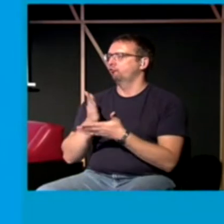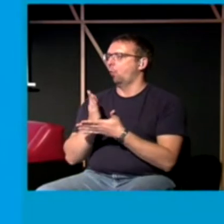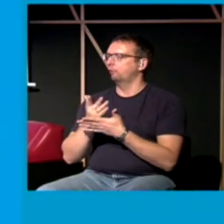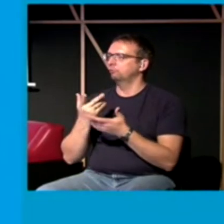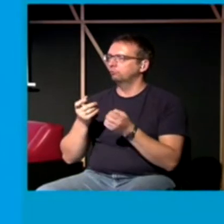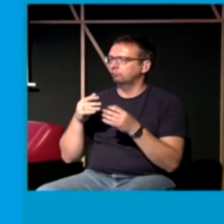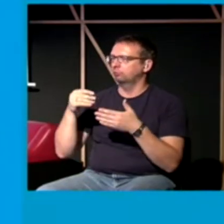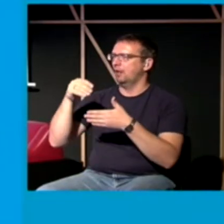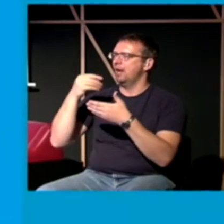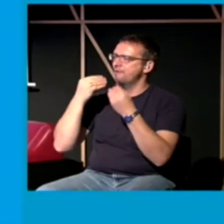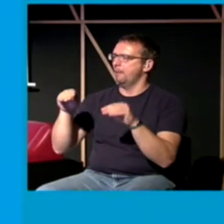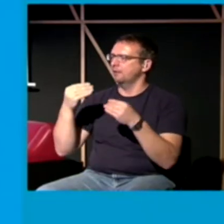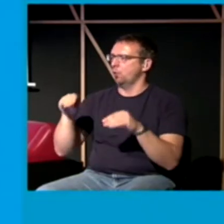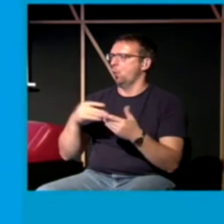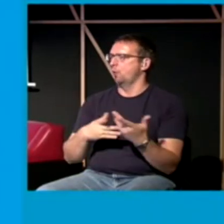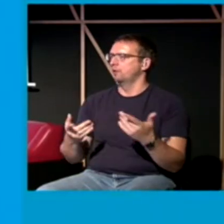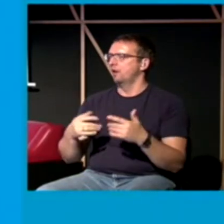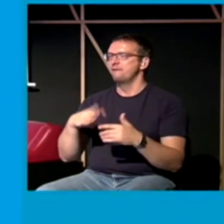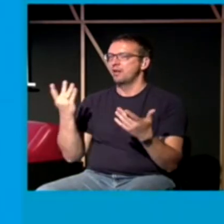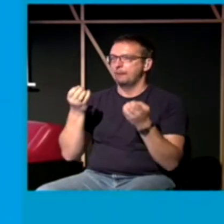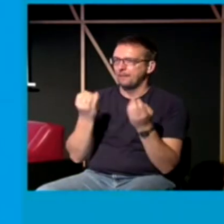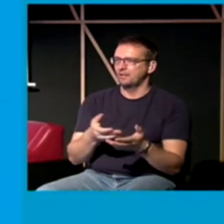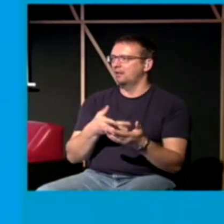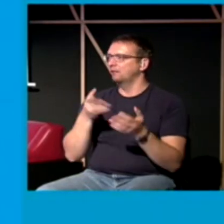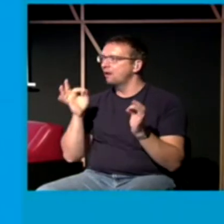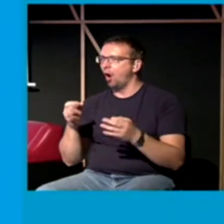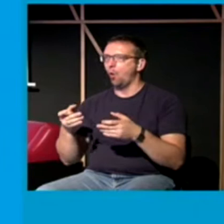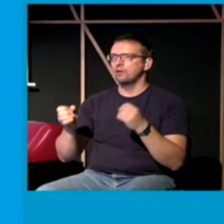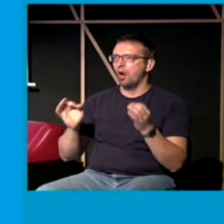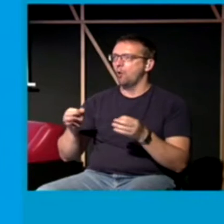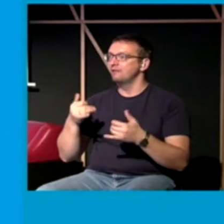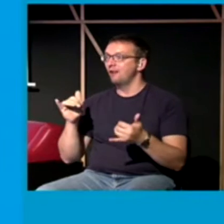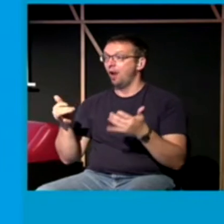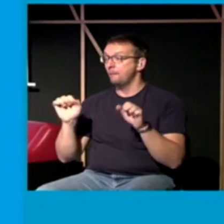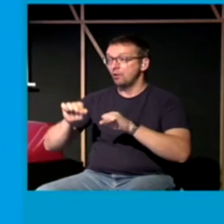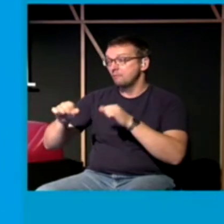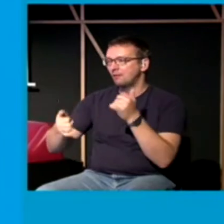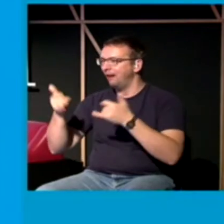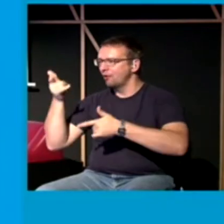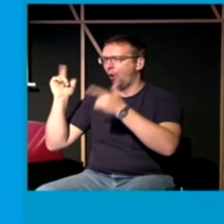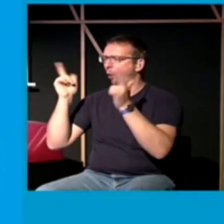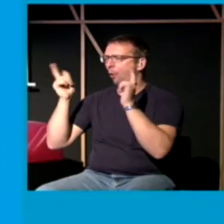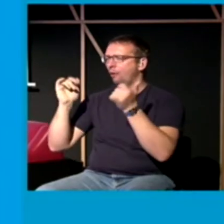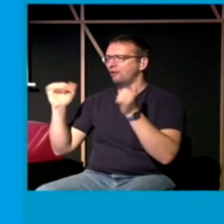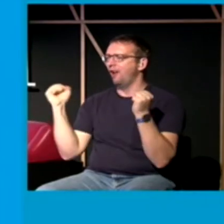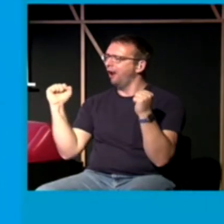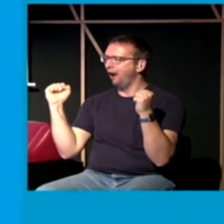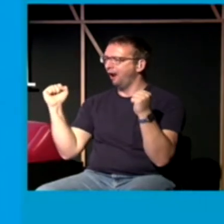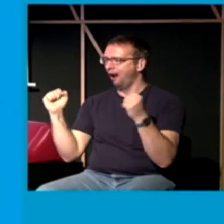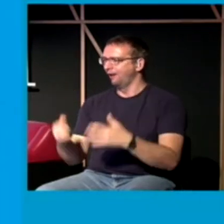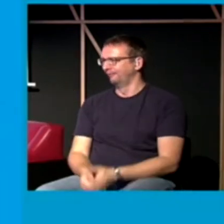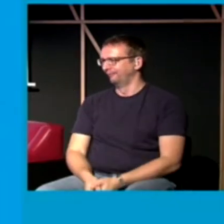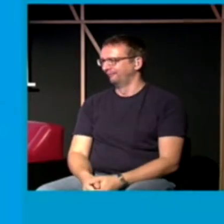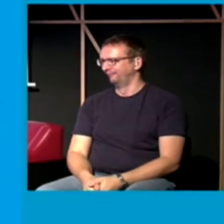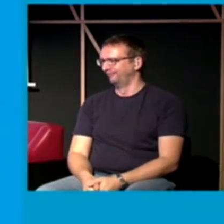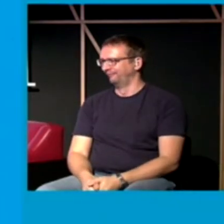penalty area. Sessegnon, back to Gidon-1. Gidon-1 has won it. He rounded the